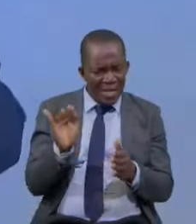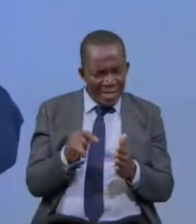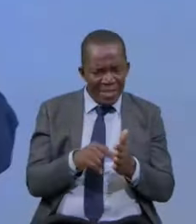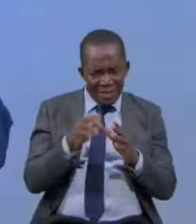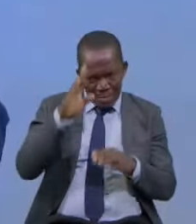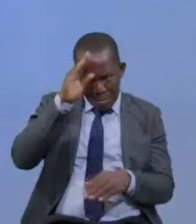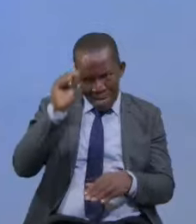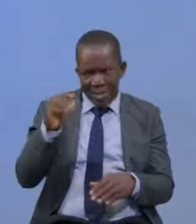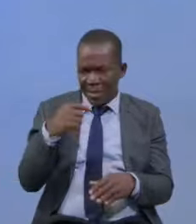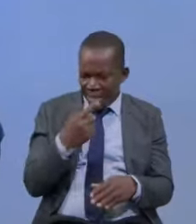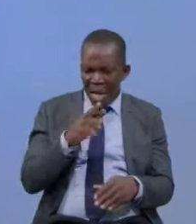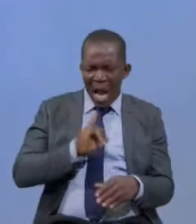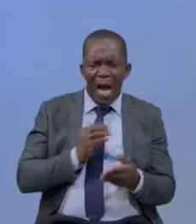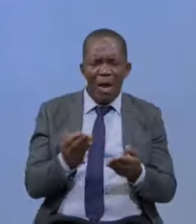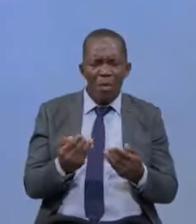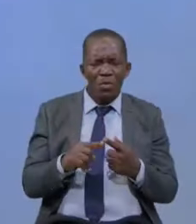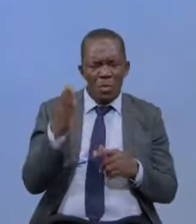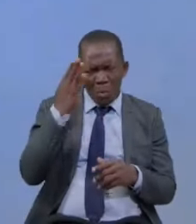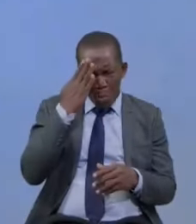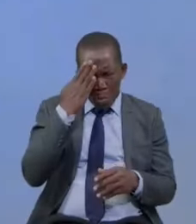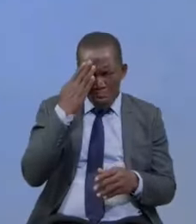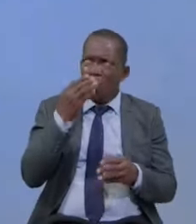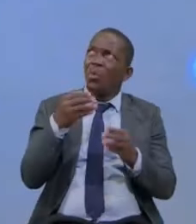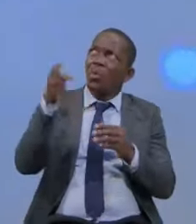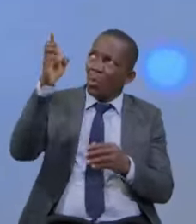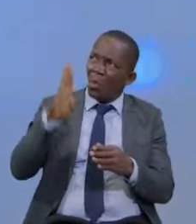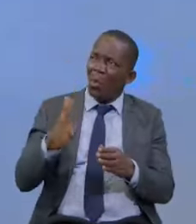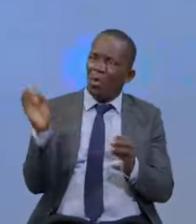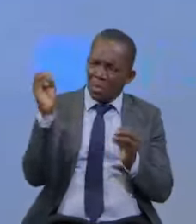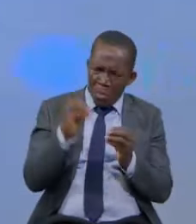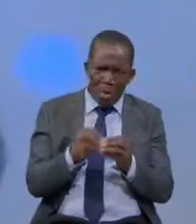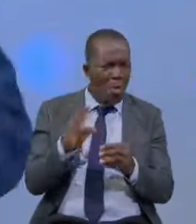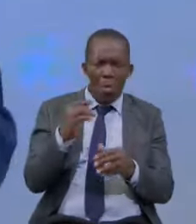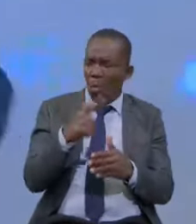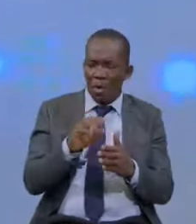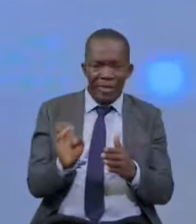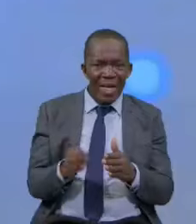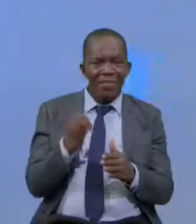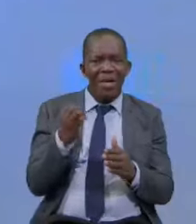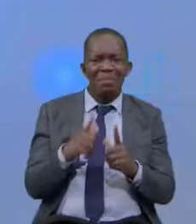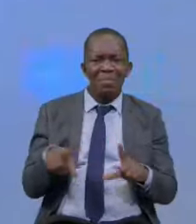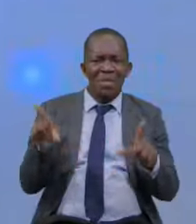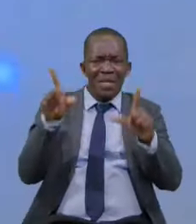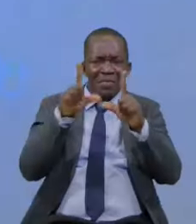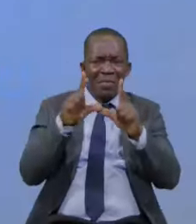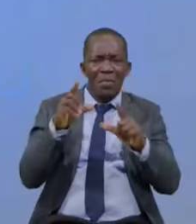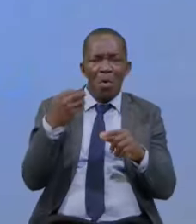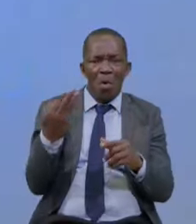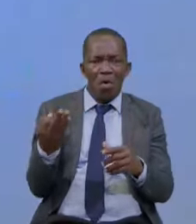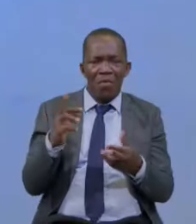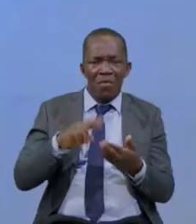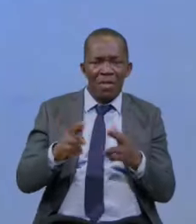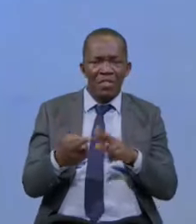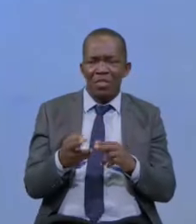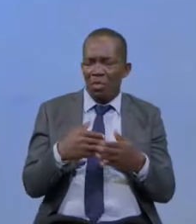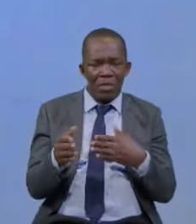knowledge, whatever level of intimacy, whatever level of relationship you have with God,